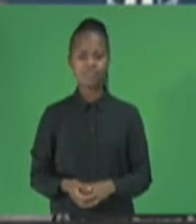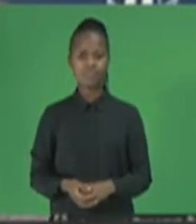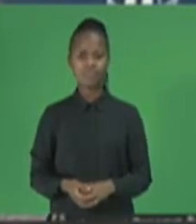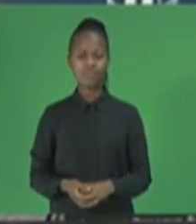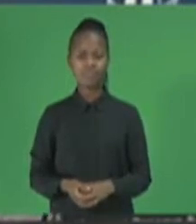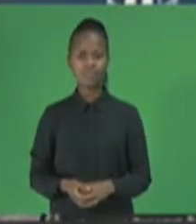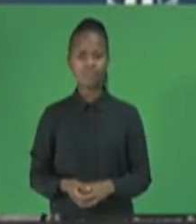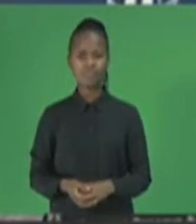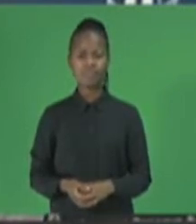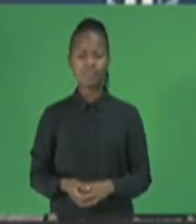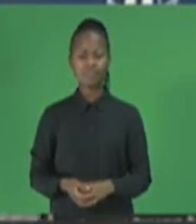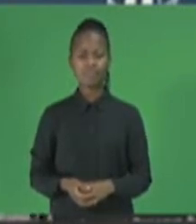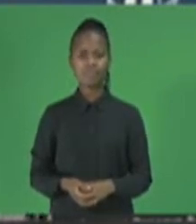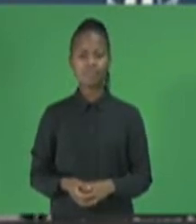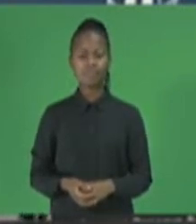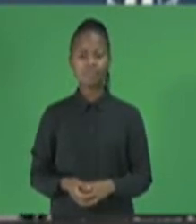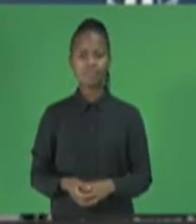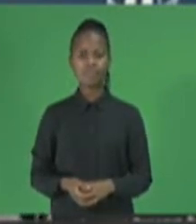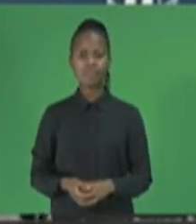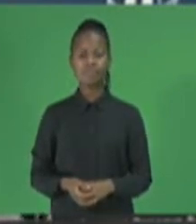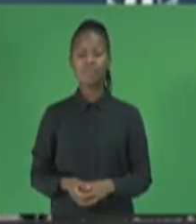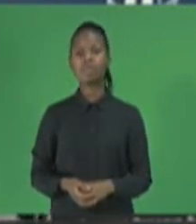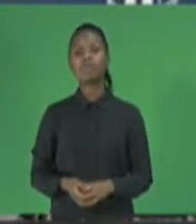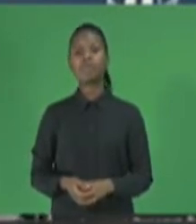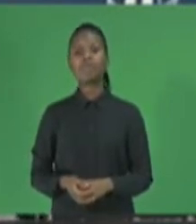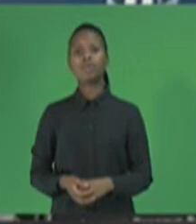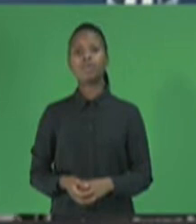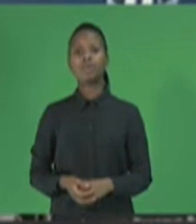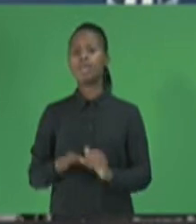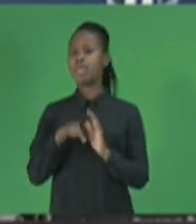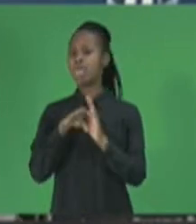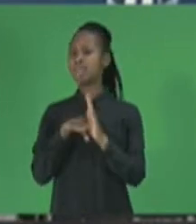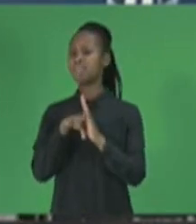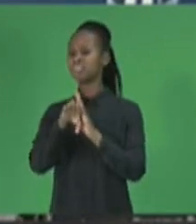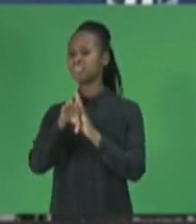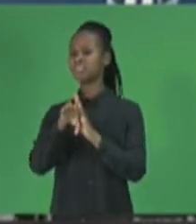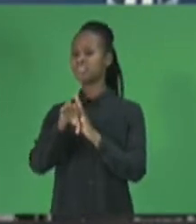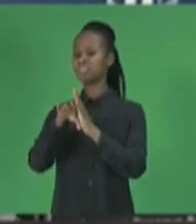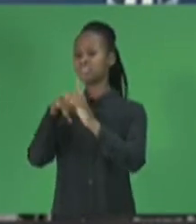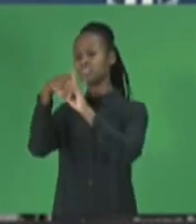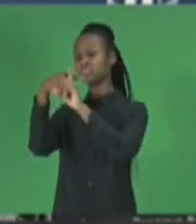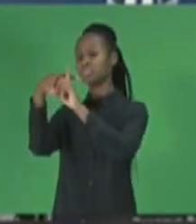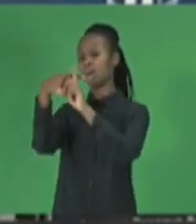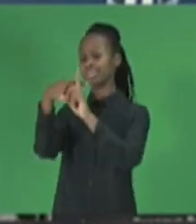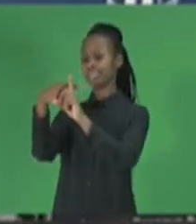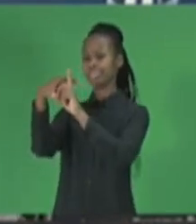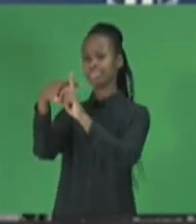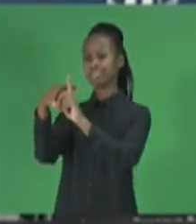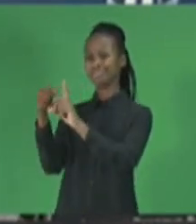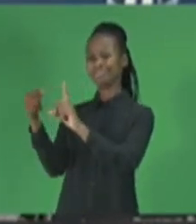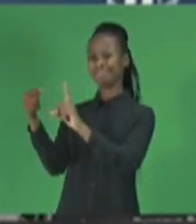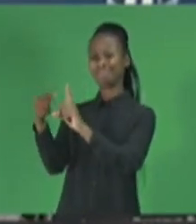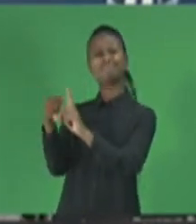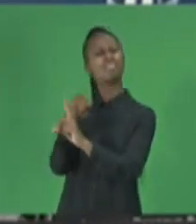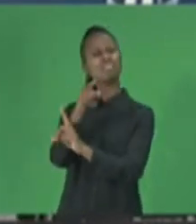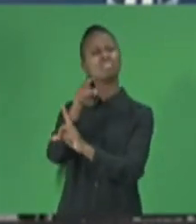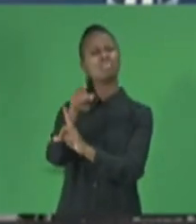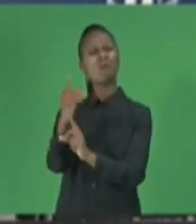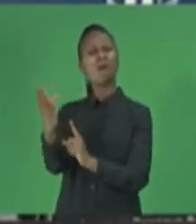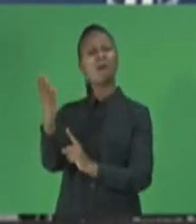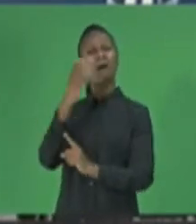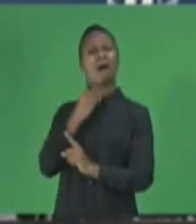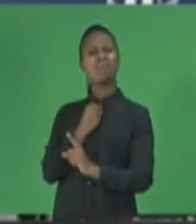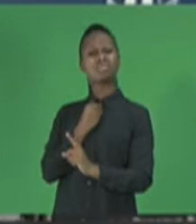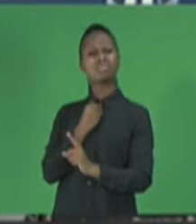In terms of the inflation target pre-measure, you are asking the same question that